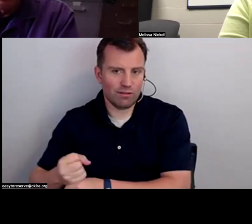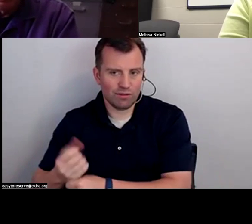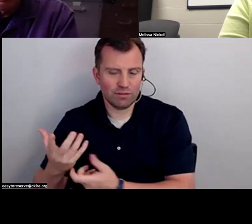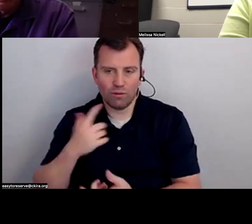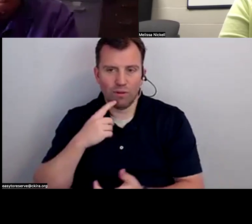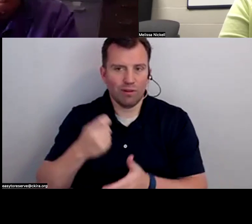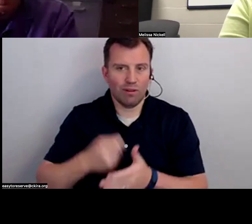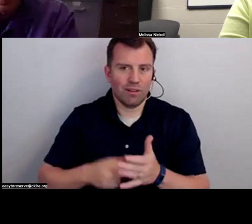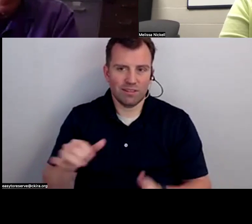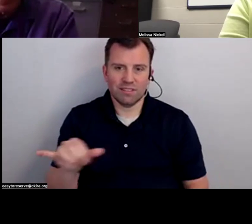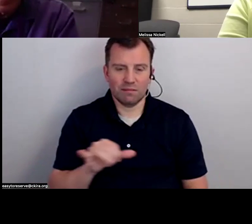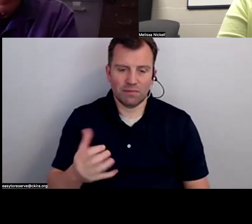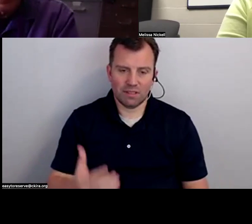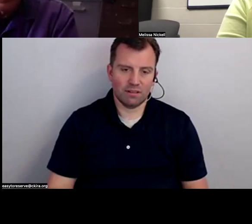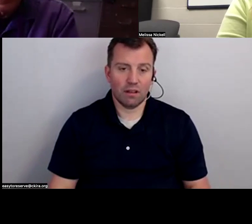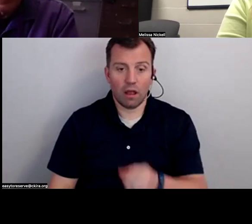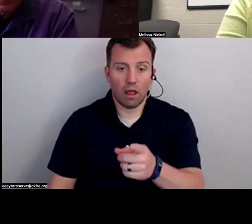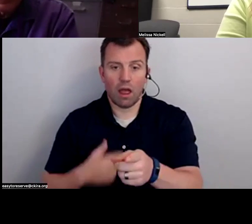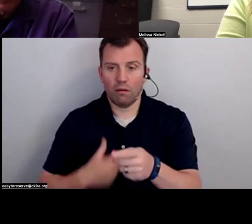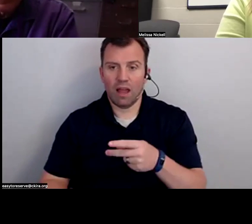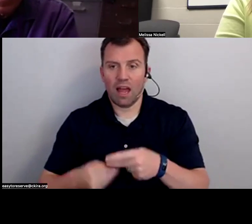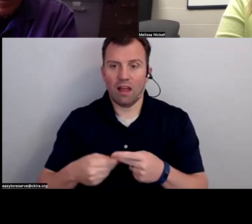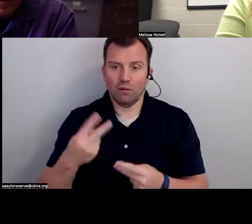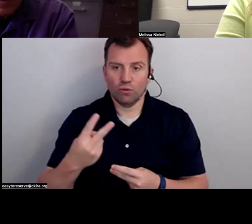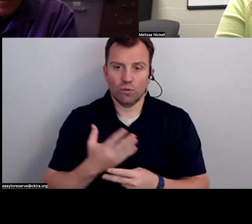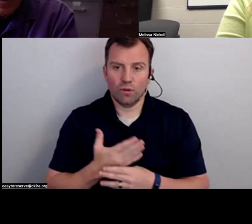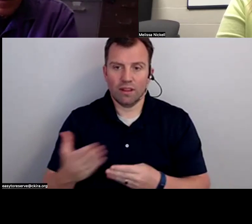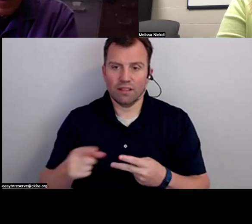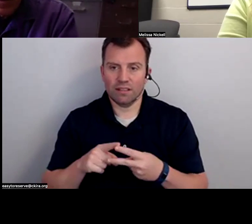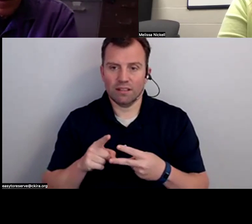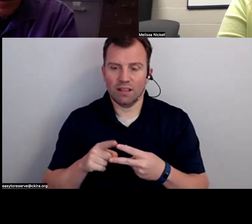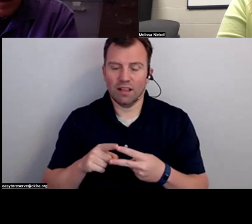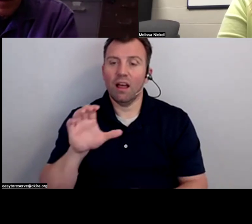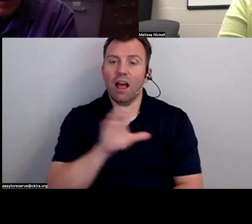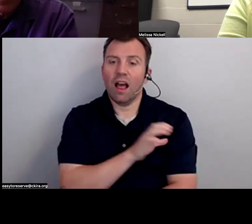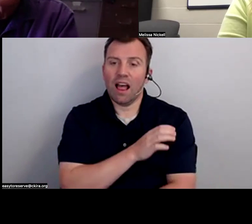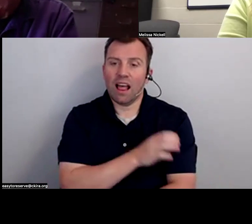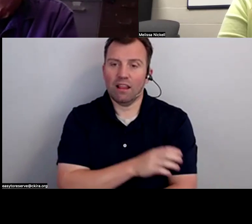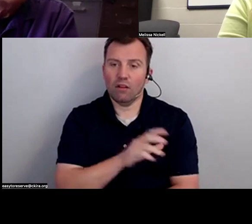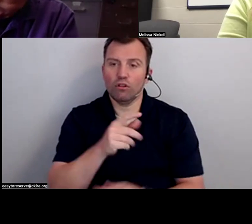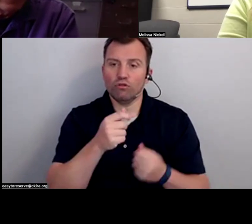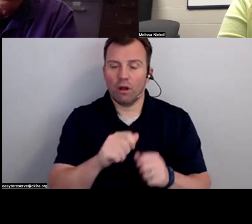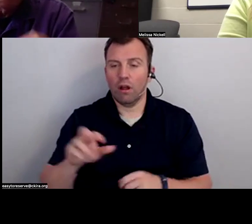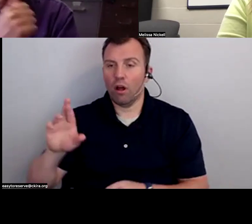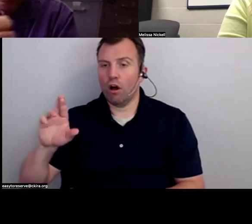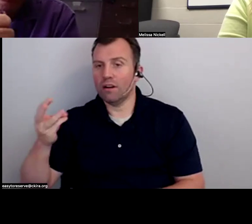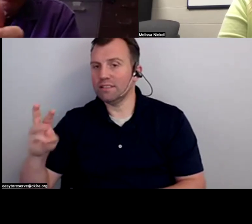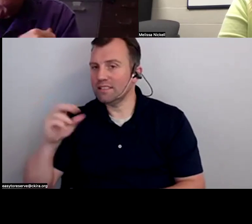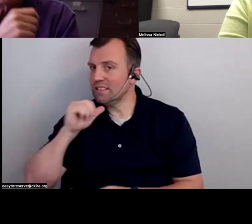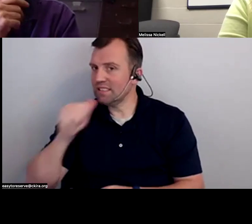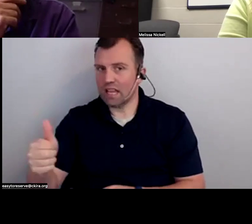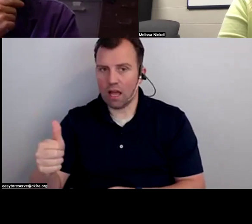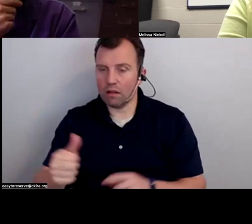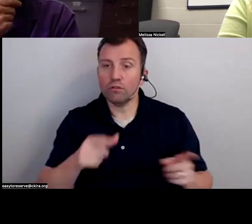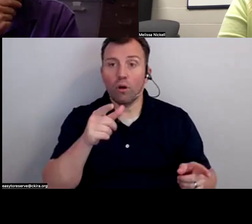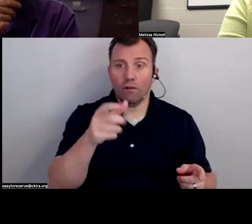yeah. I would add 2 things. R15s allow for clinical trials and R16s do not. So if that applies to you,